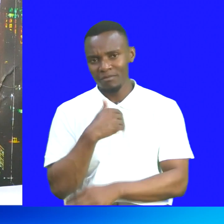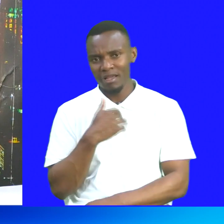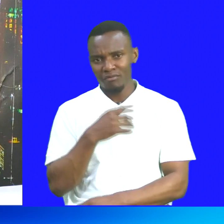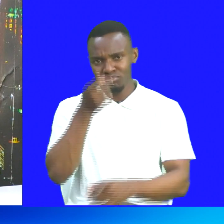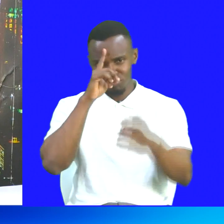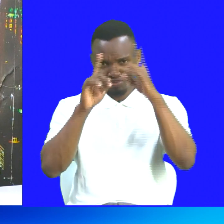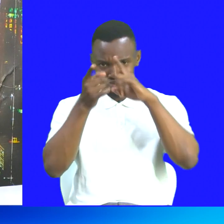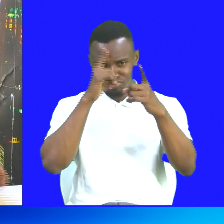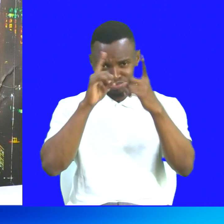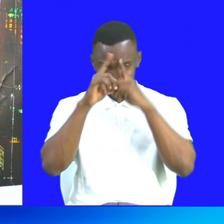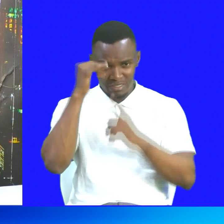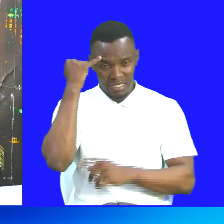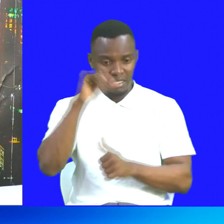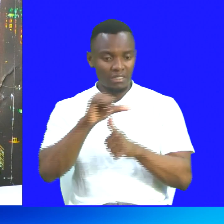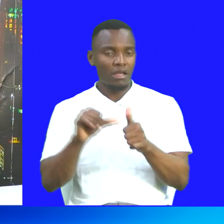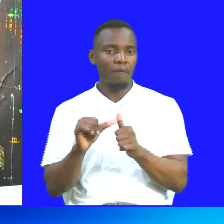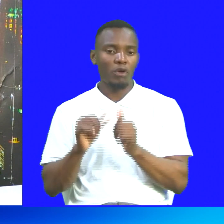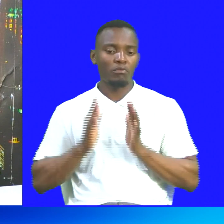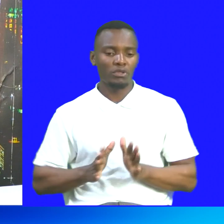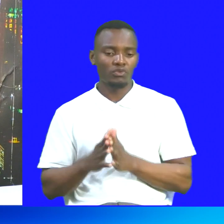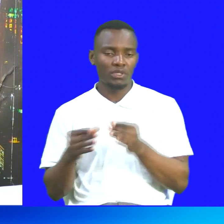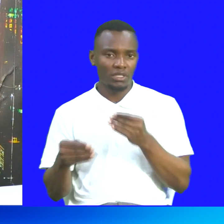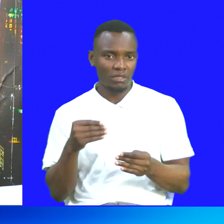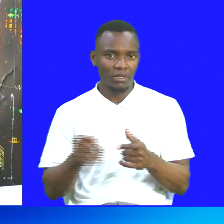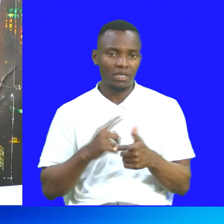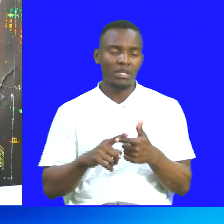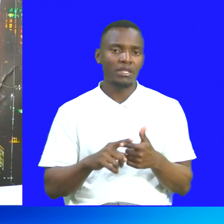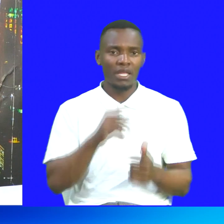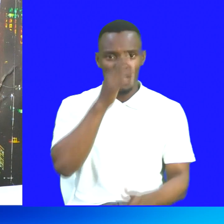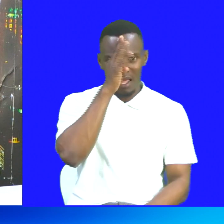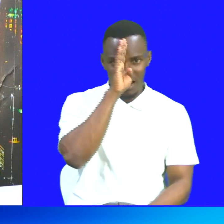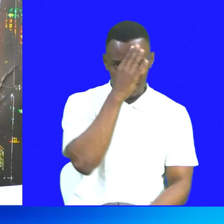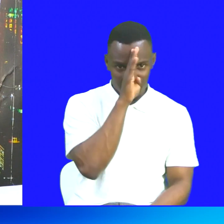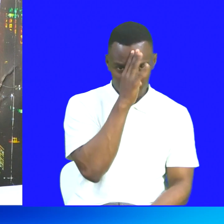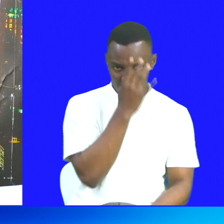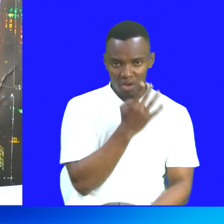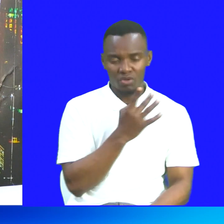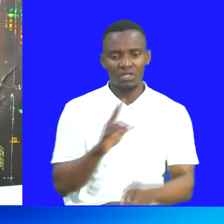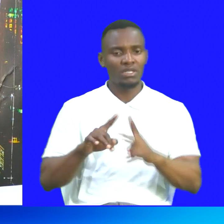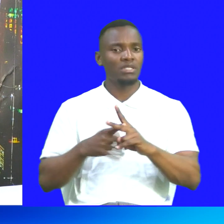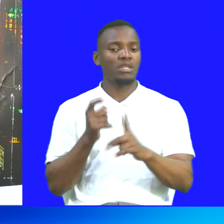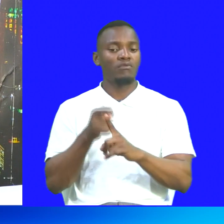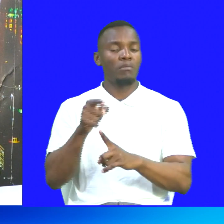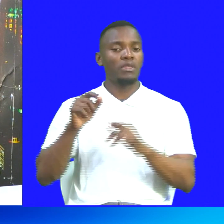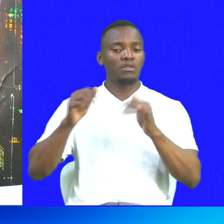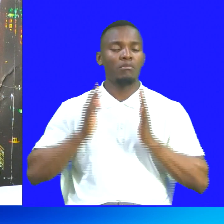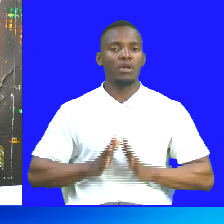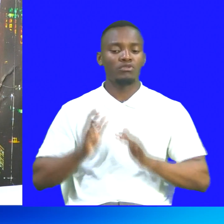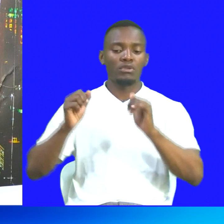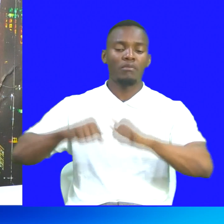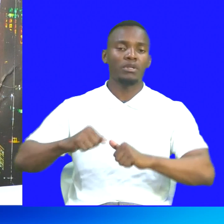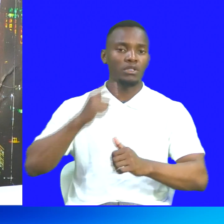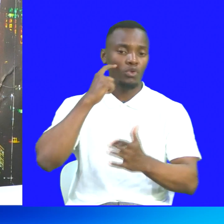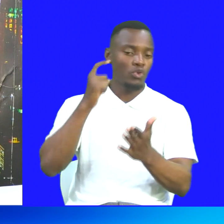group. Doubt emanates from the person's inability to recognize the